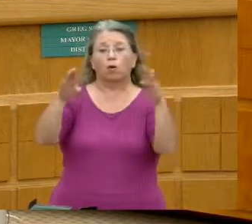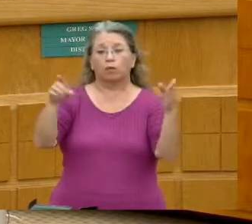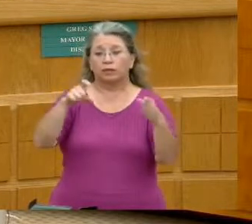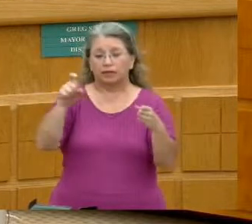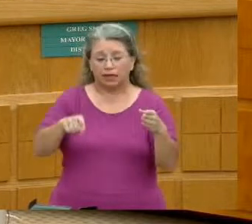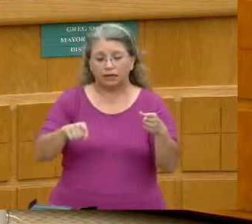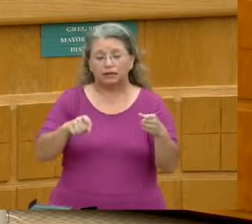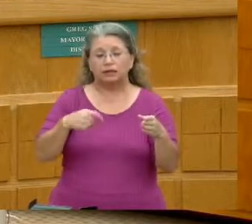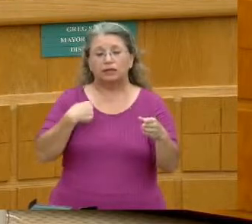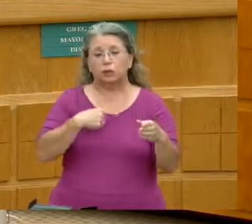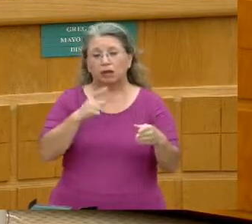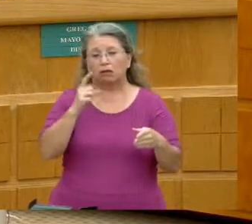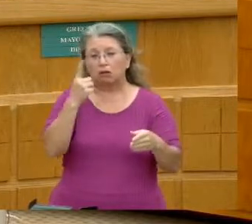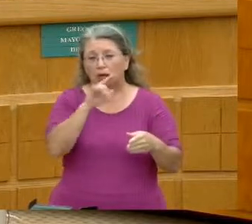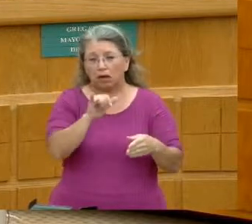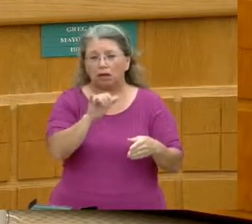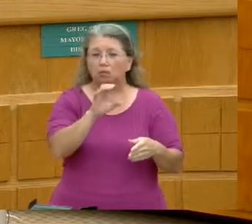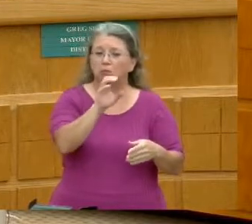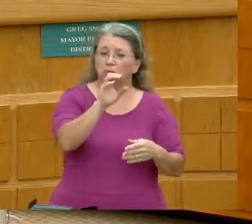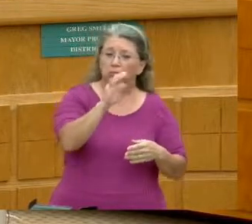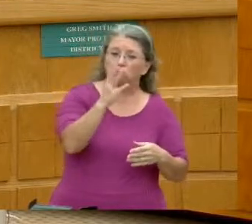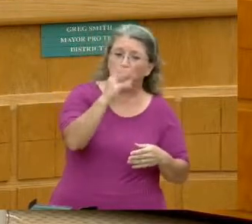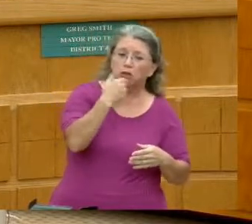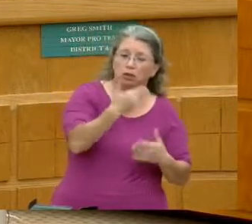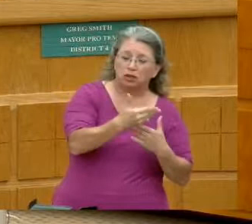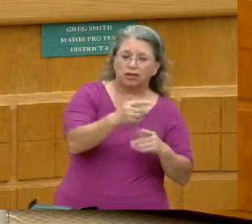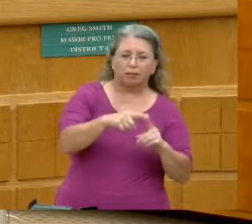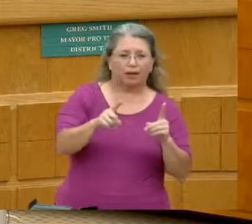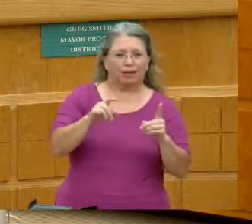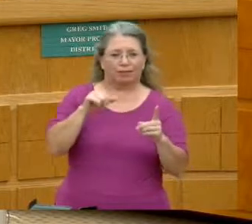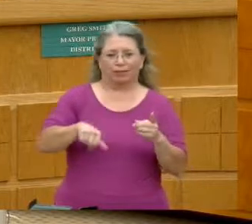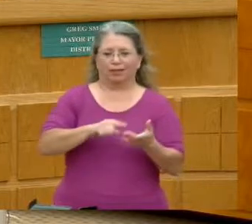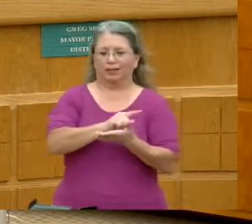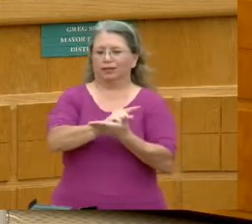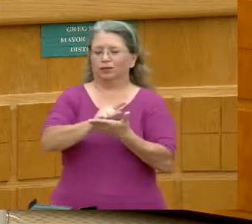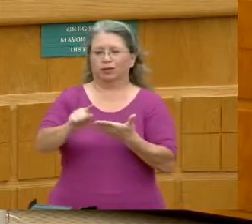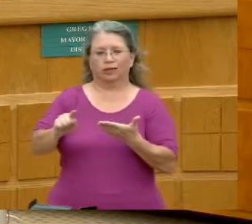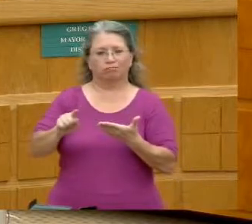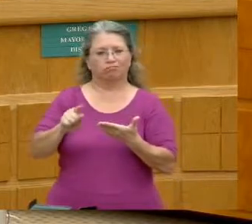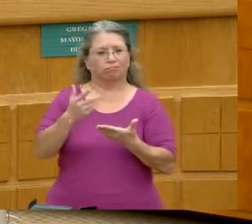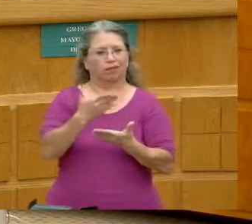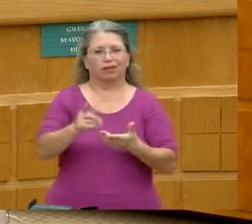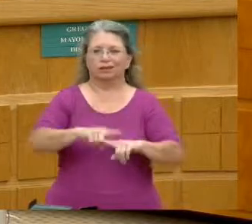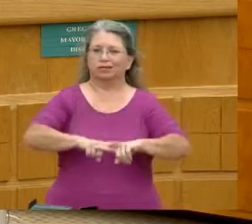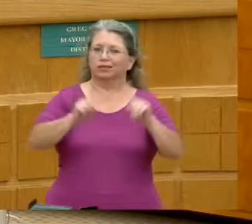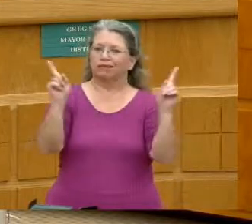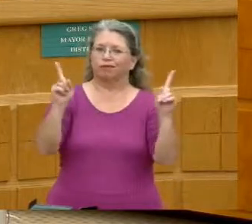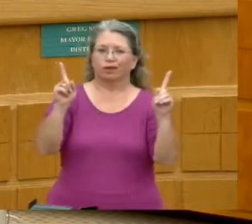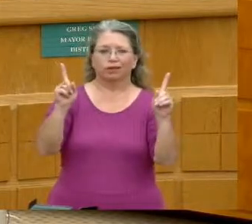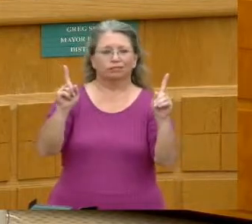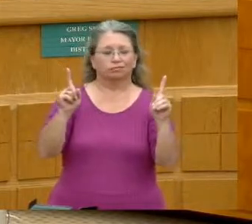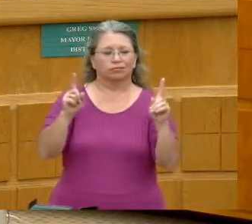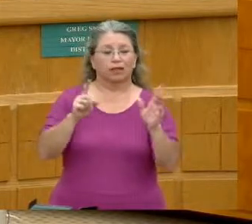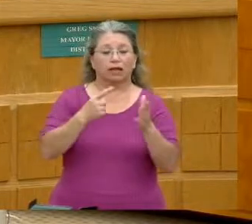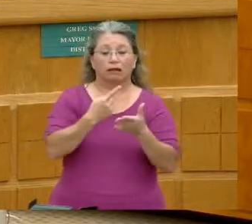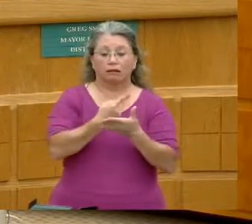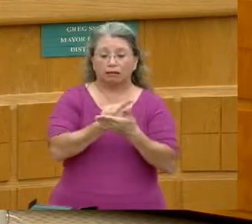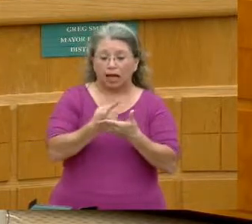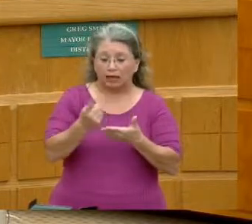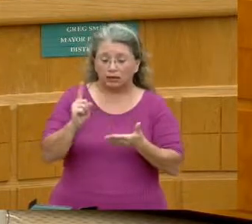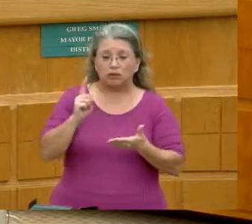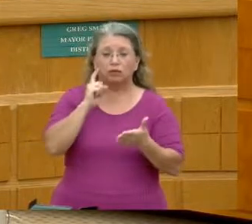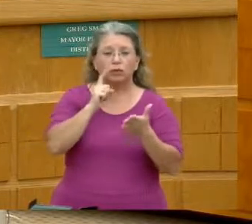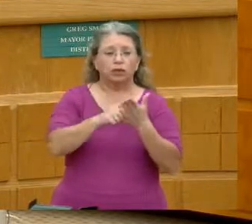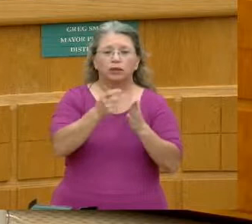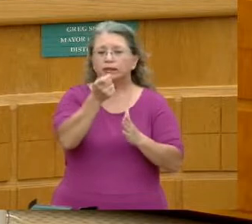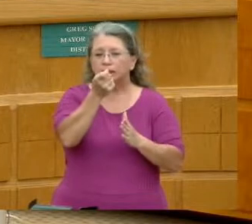month and 1 week, and things look fairly different now than they did last week. Last week, we were on a little bit of an uptick. It was